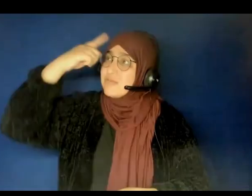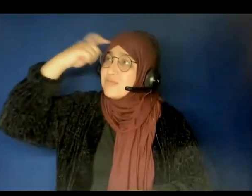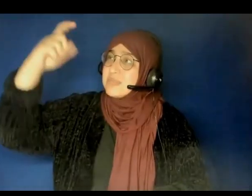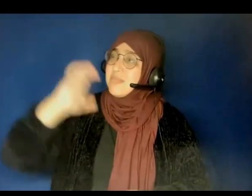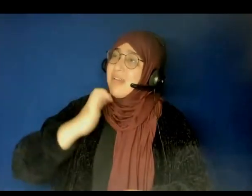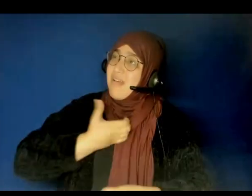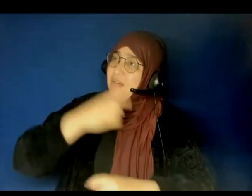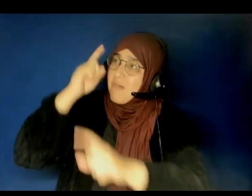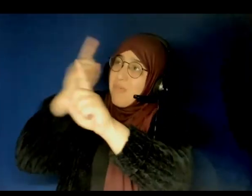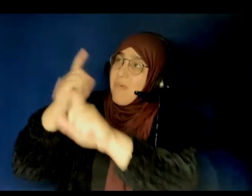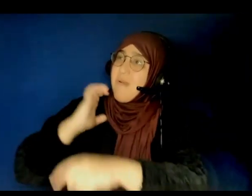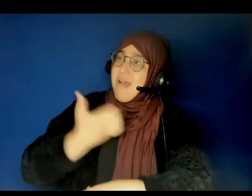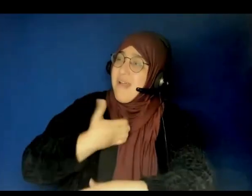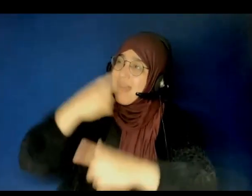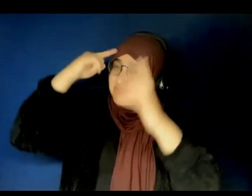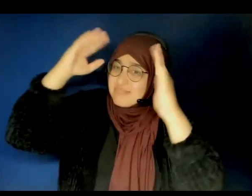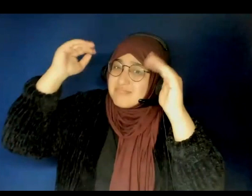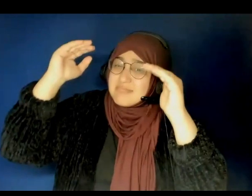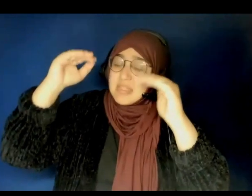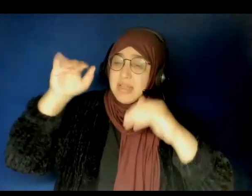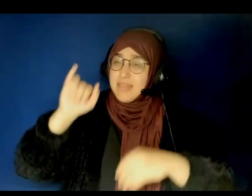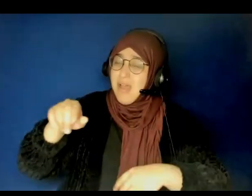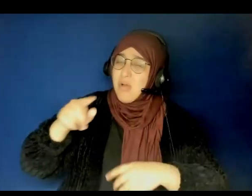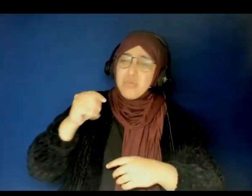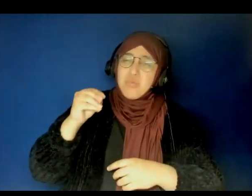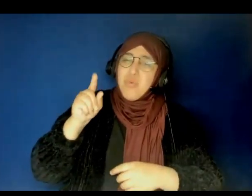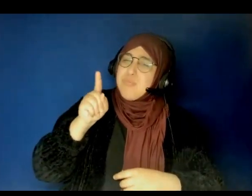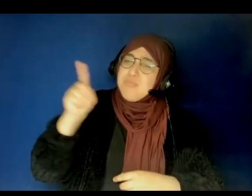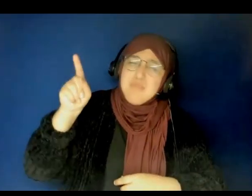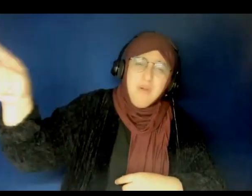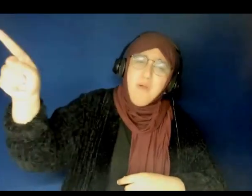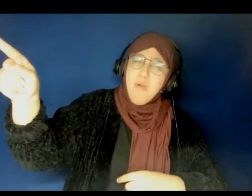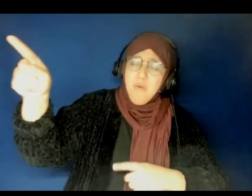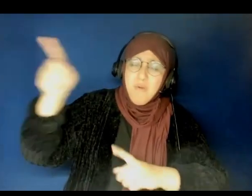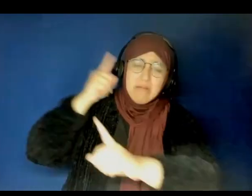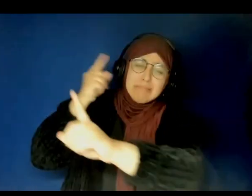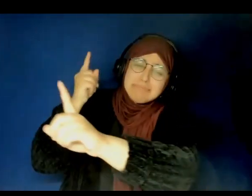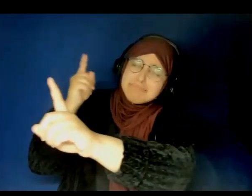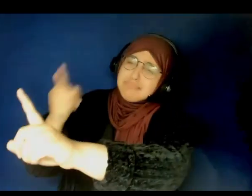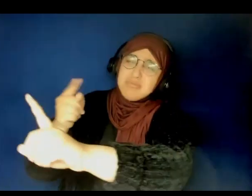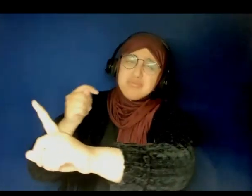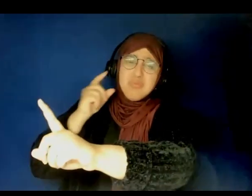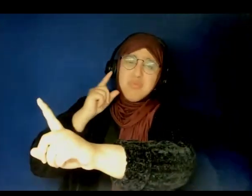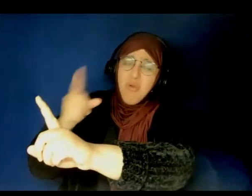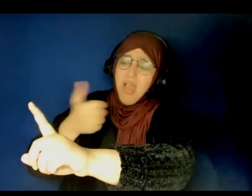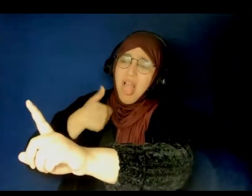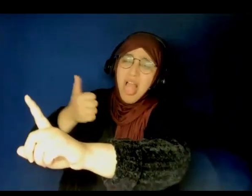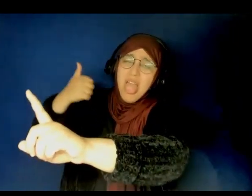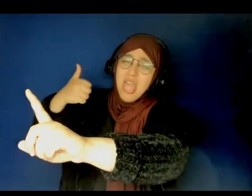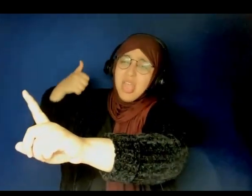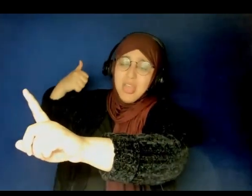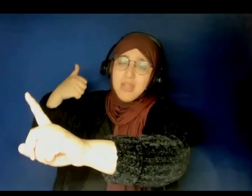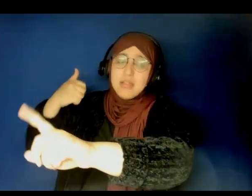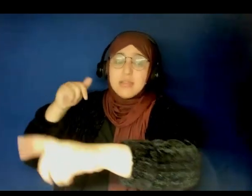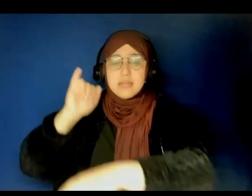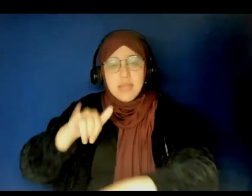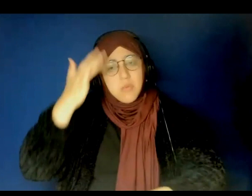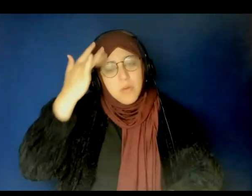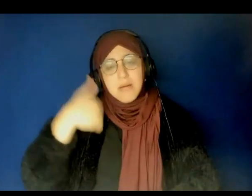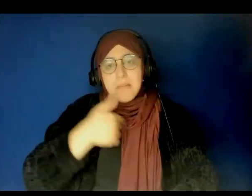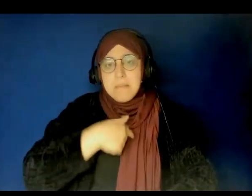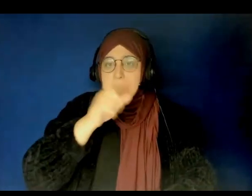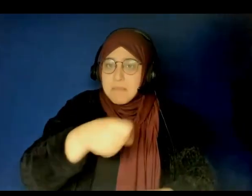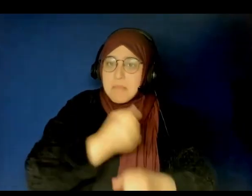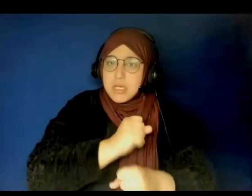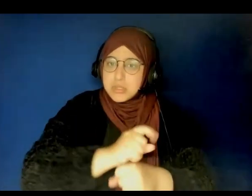for them. And that means that we must diligently plan to make sure that we have done what we